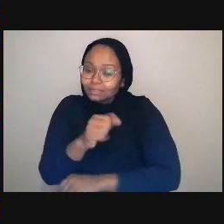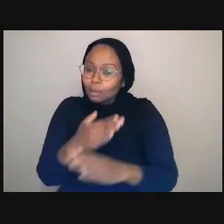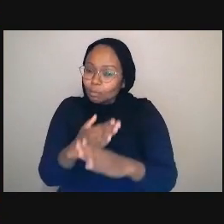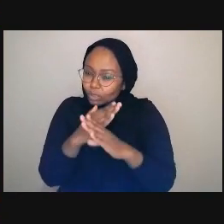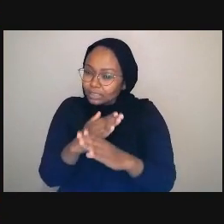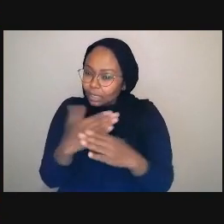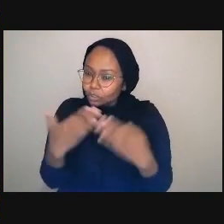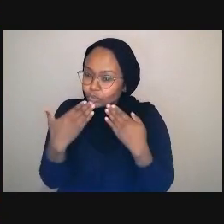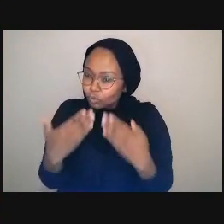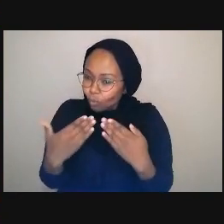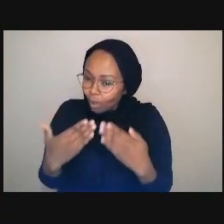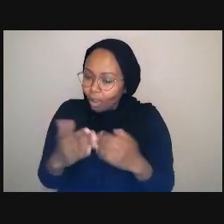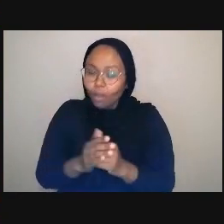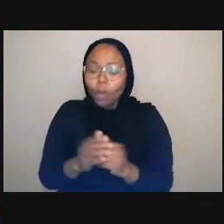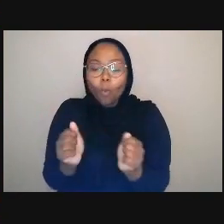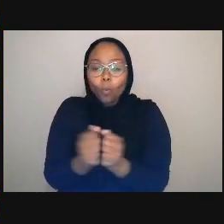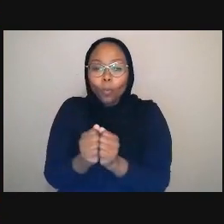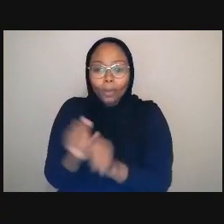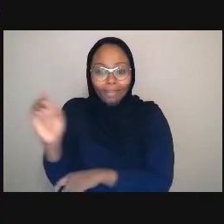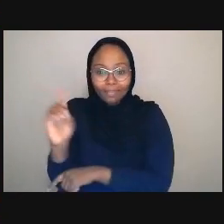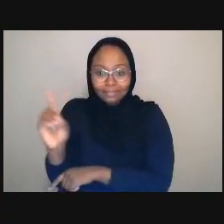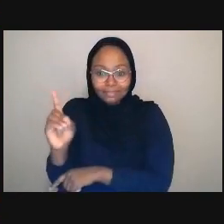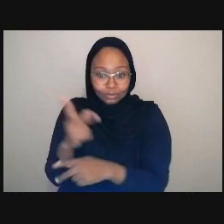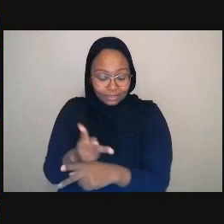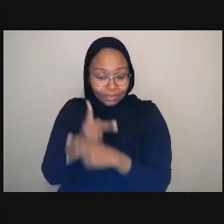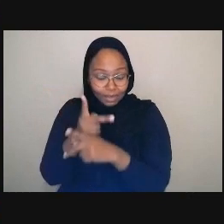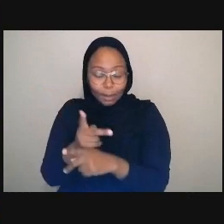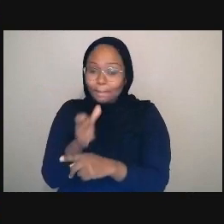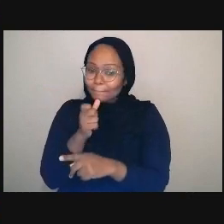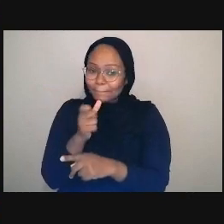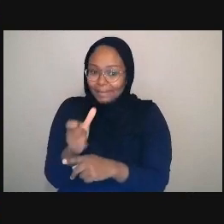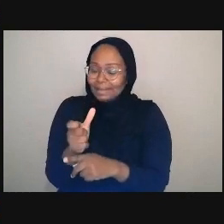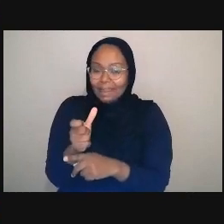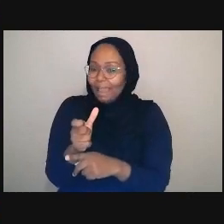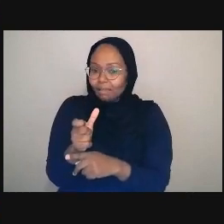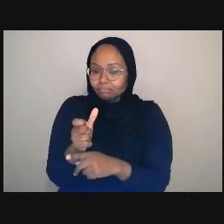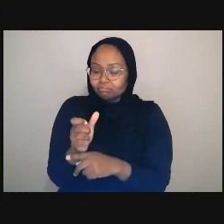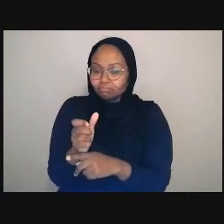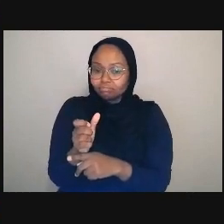even with the Delta variant, not as well as it protects